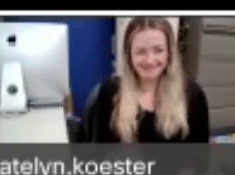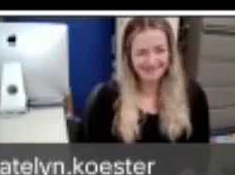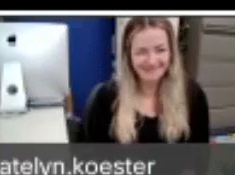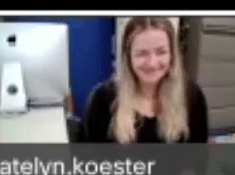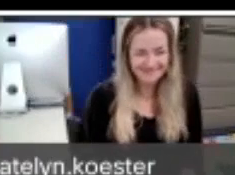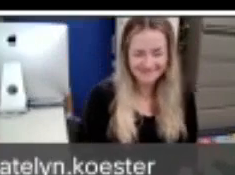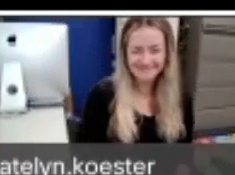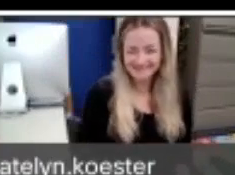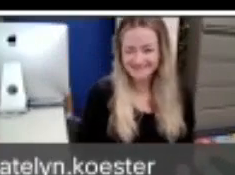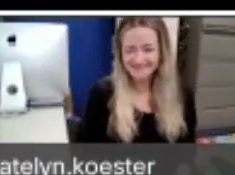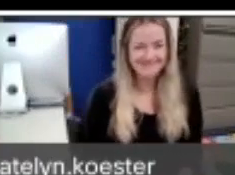It's a shirt.